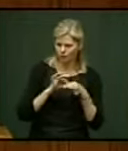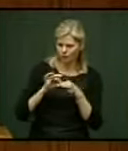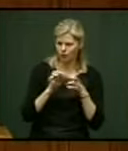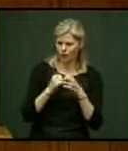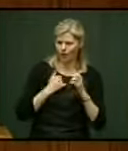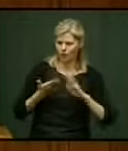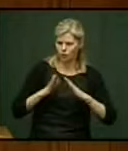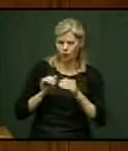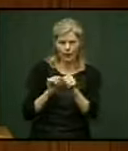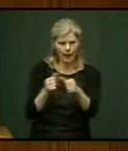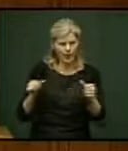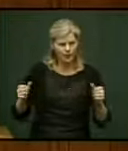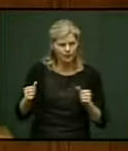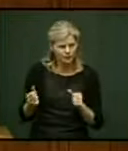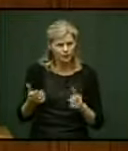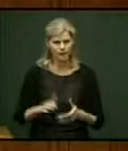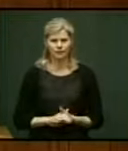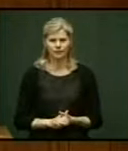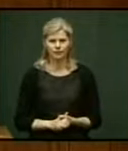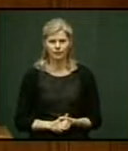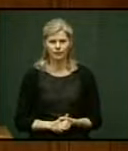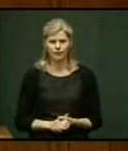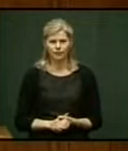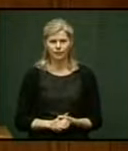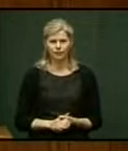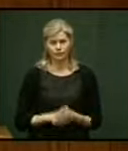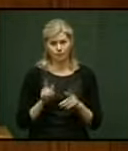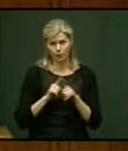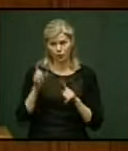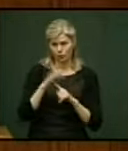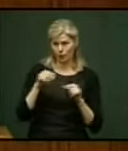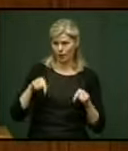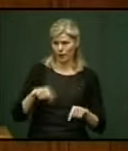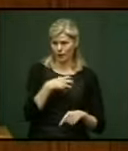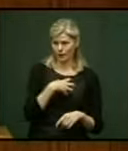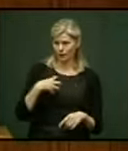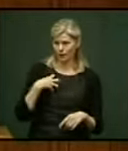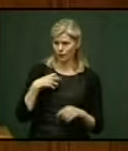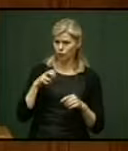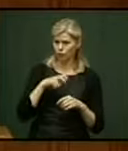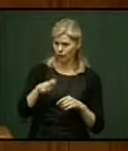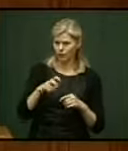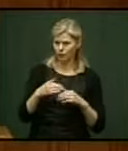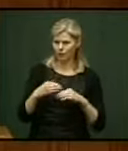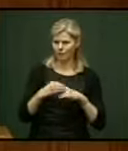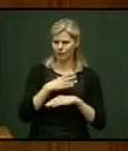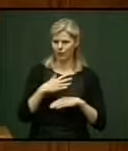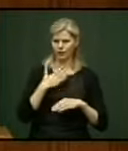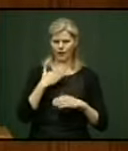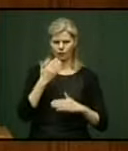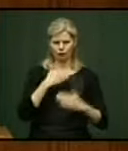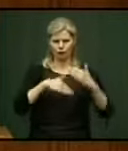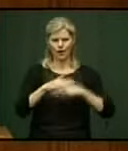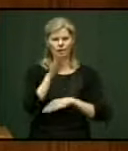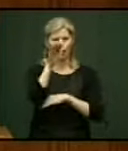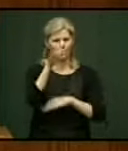neighbors. Perhaps most pertinently for this government, it affects our balance of trade and the amount of money we have left